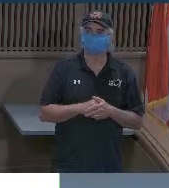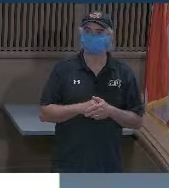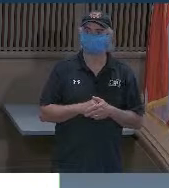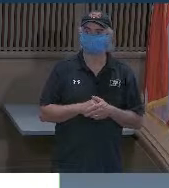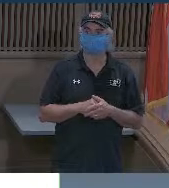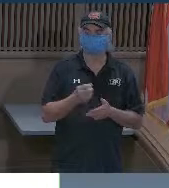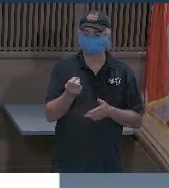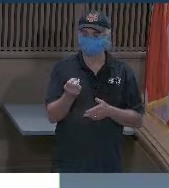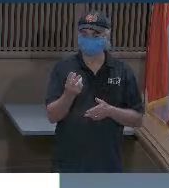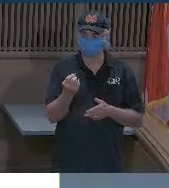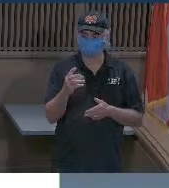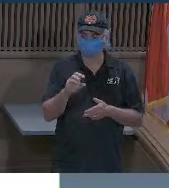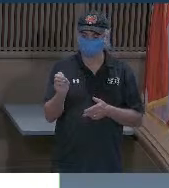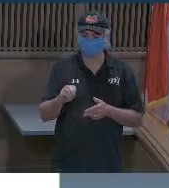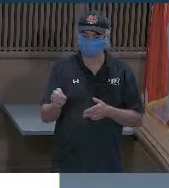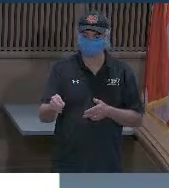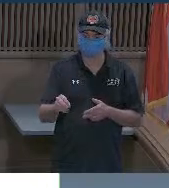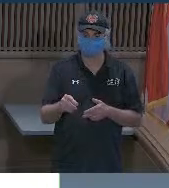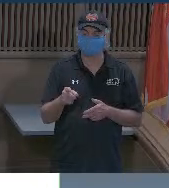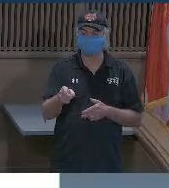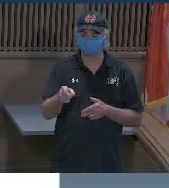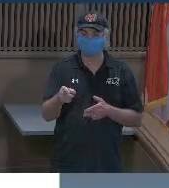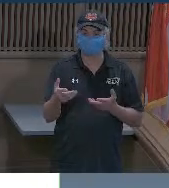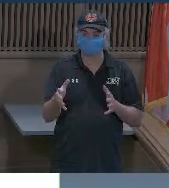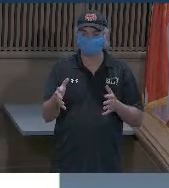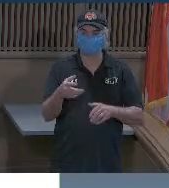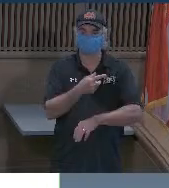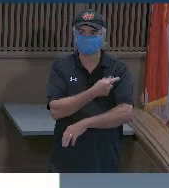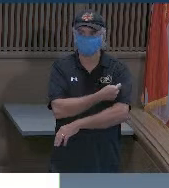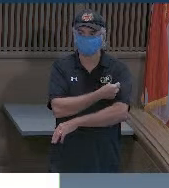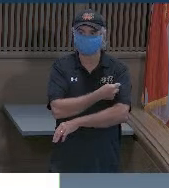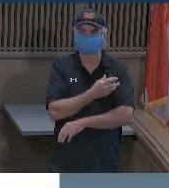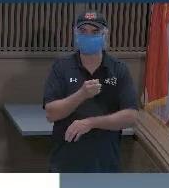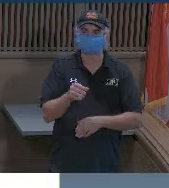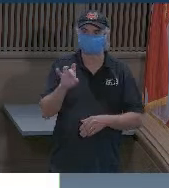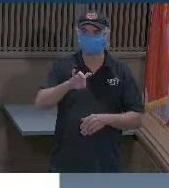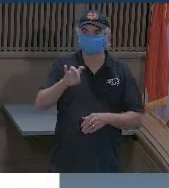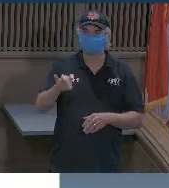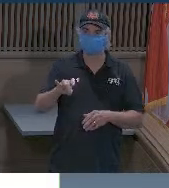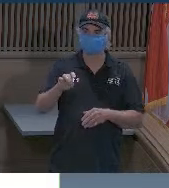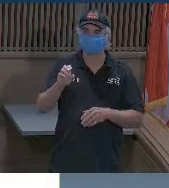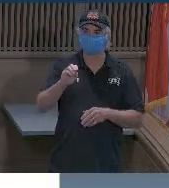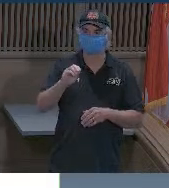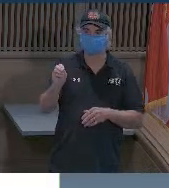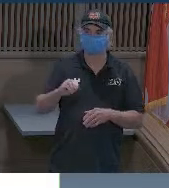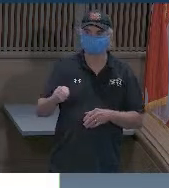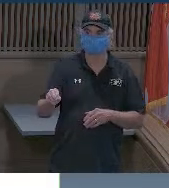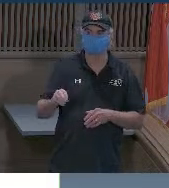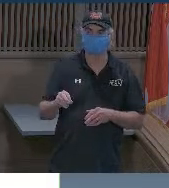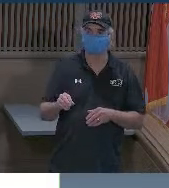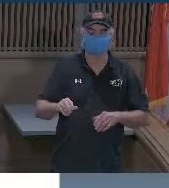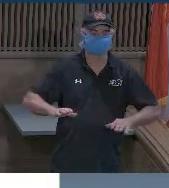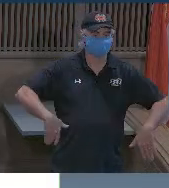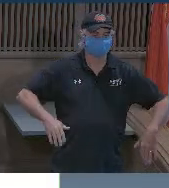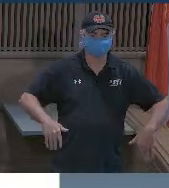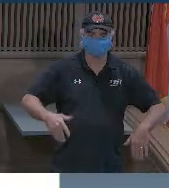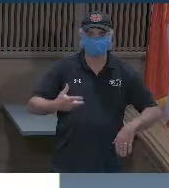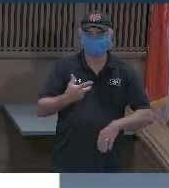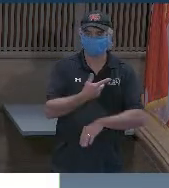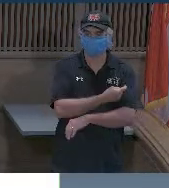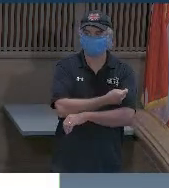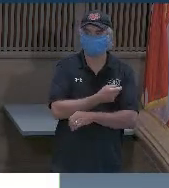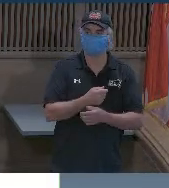patients who are admitted were vaccinated, and 88% were unvaccinated. That 12% also